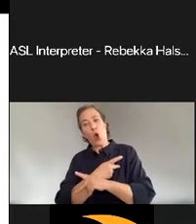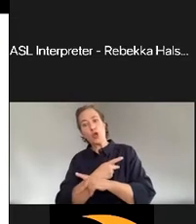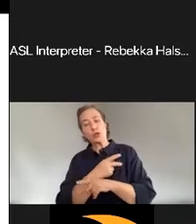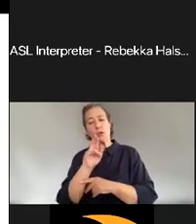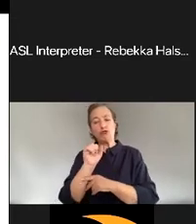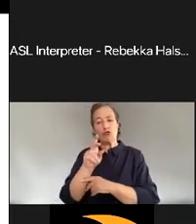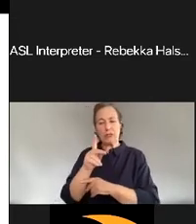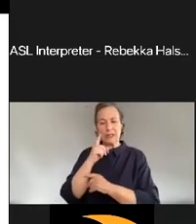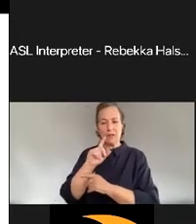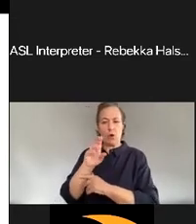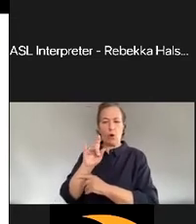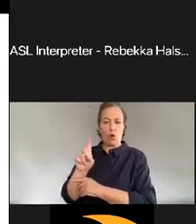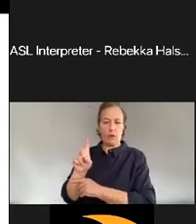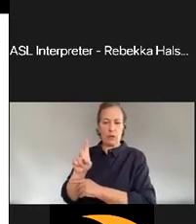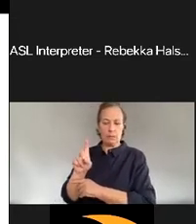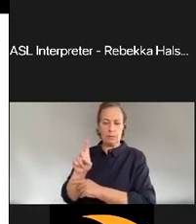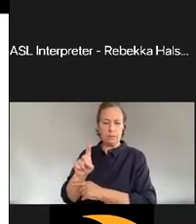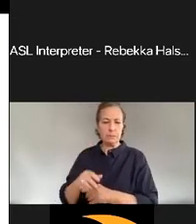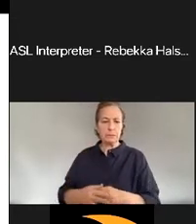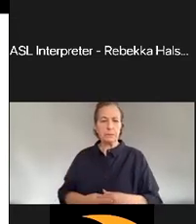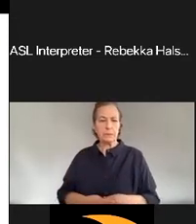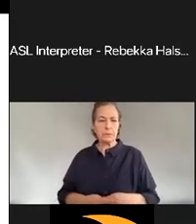COVID-19 infections. I'm sorry, here we go.